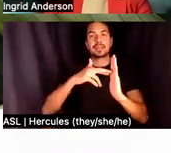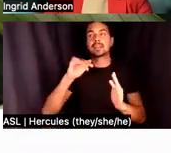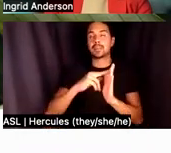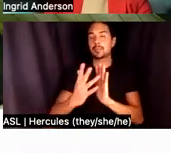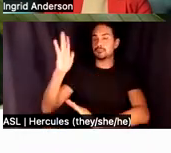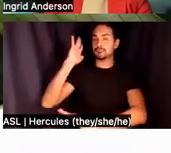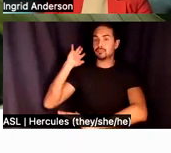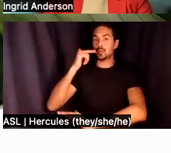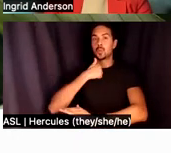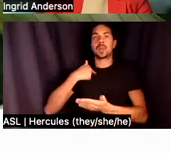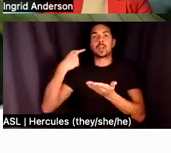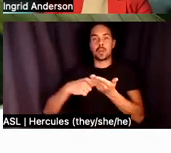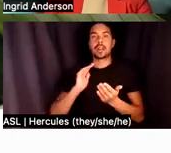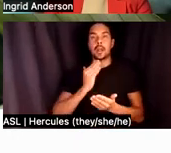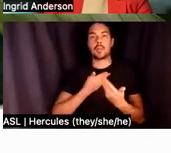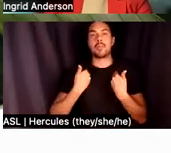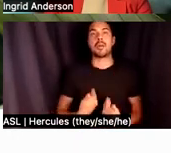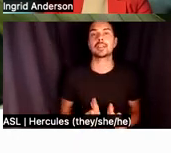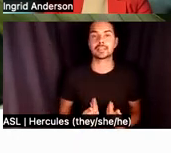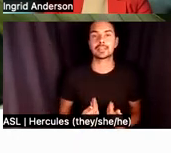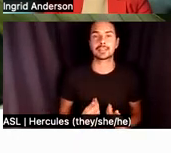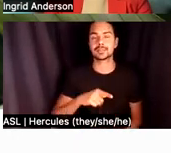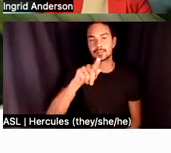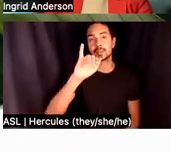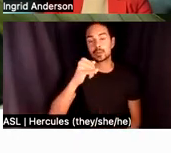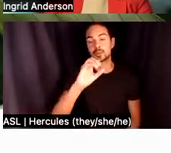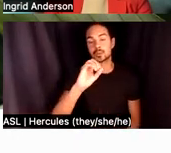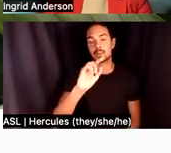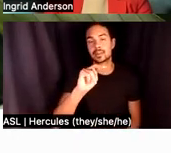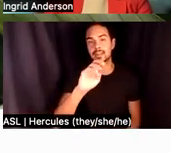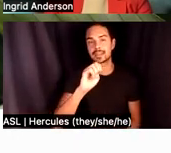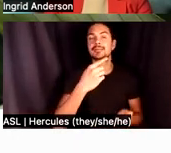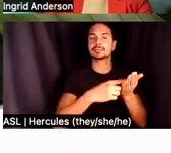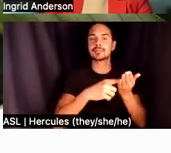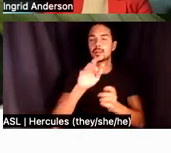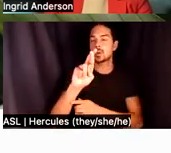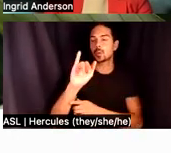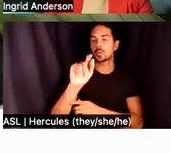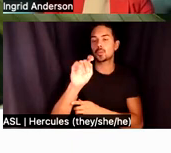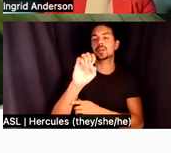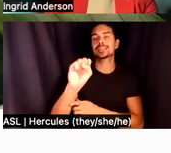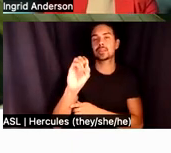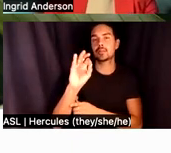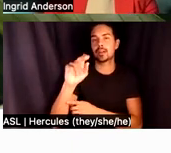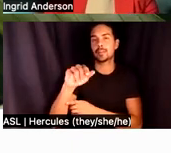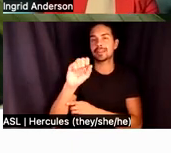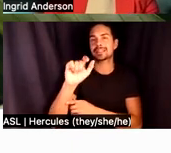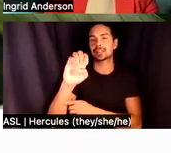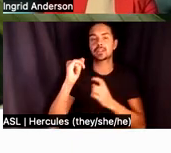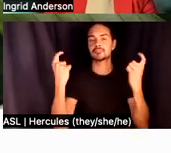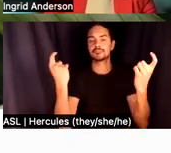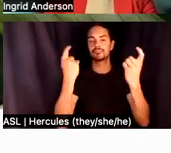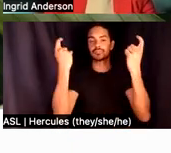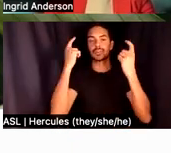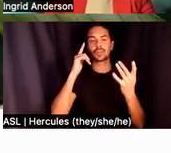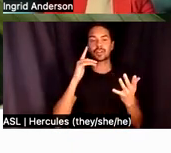only that, but like Jolene had mentioned, there's different rites of passage ceremonies, coming of age ceremonies. We did